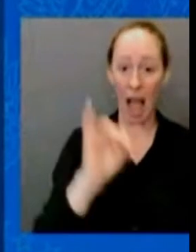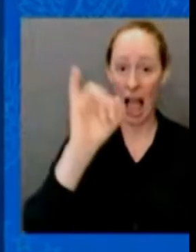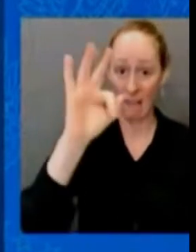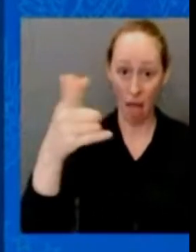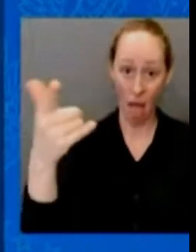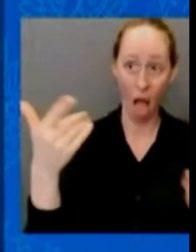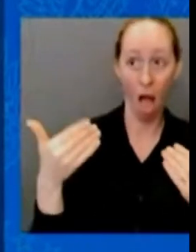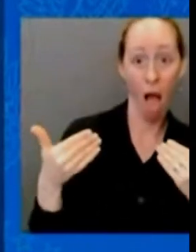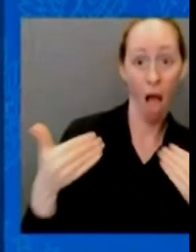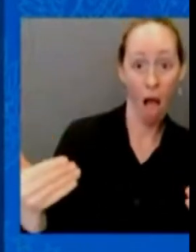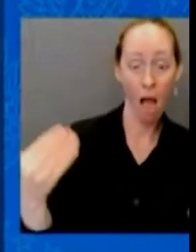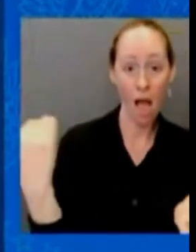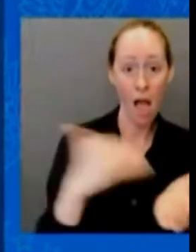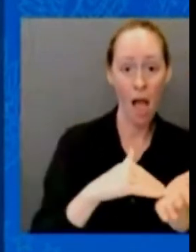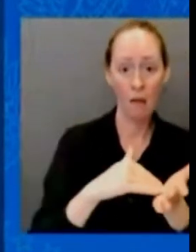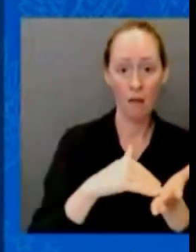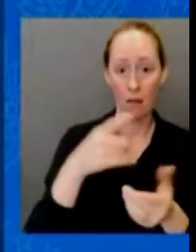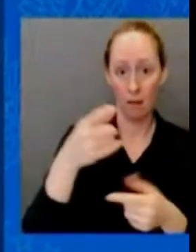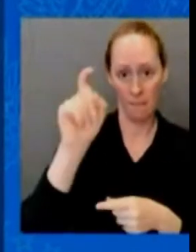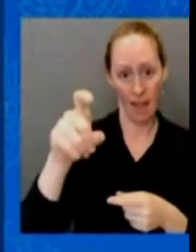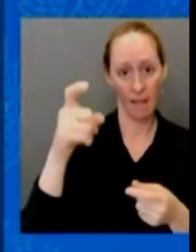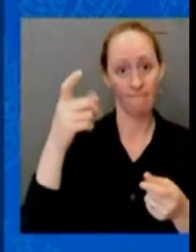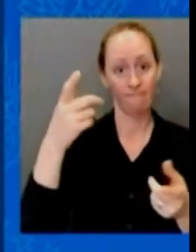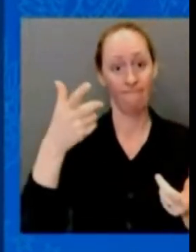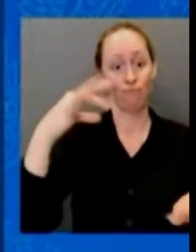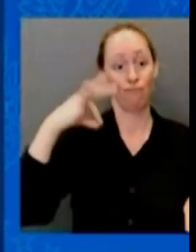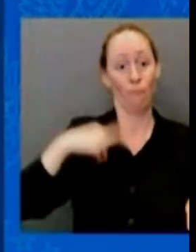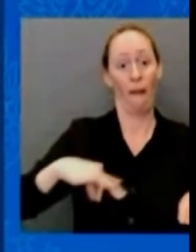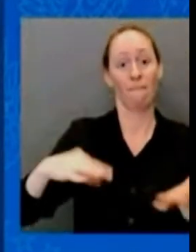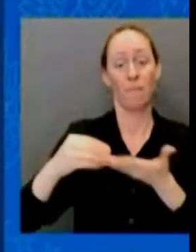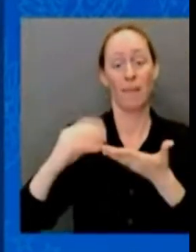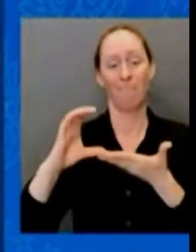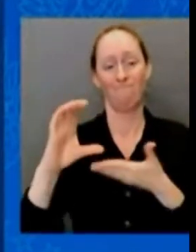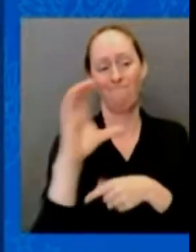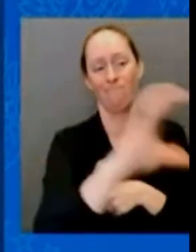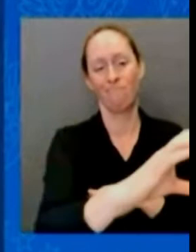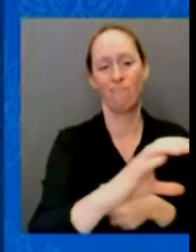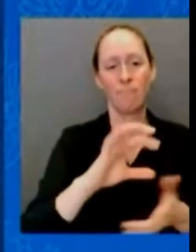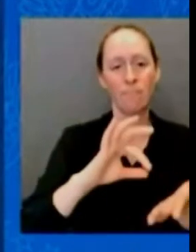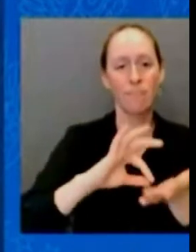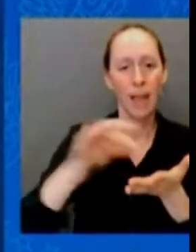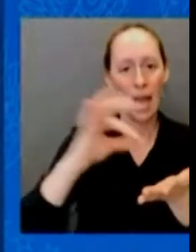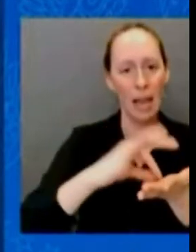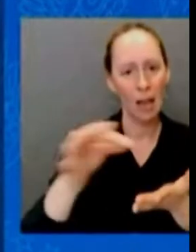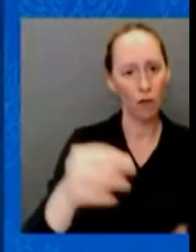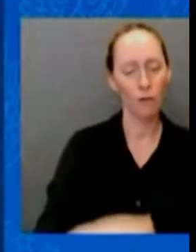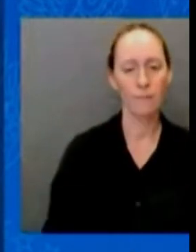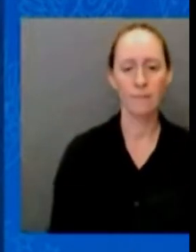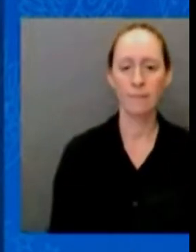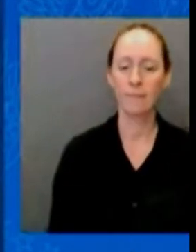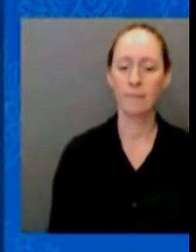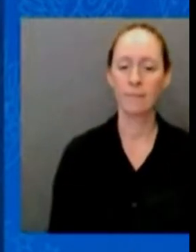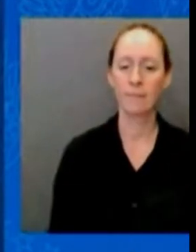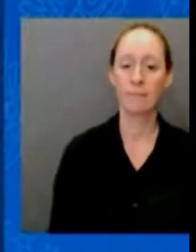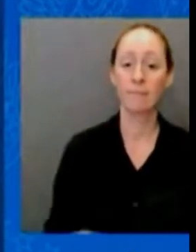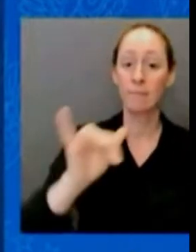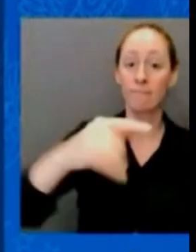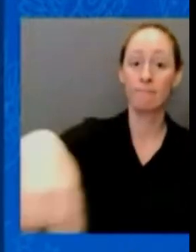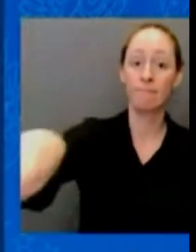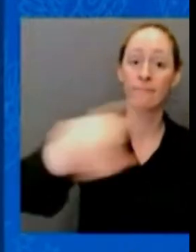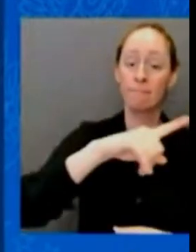of insulin for seniors on Medicare at $35 per prescription instead of the average $400 a